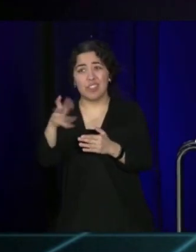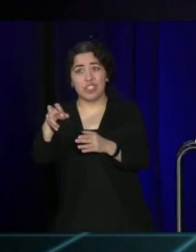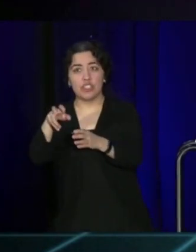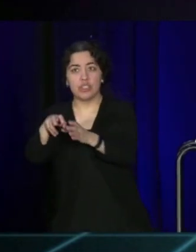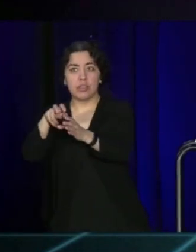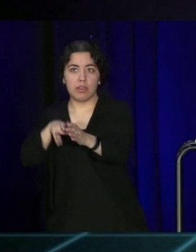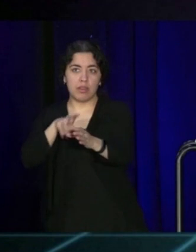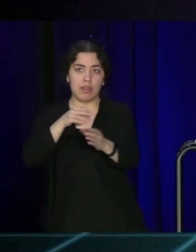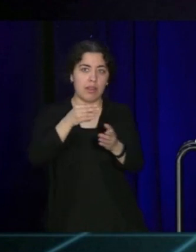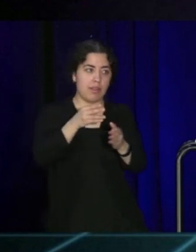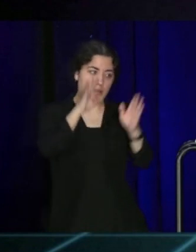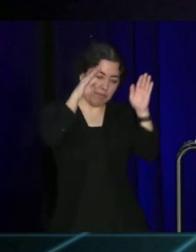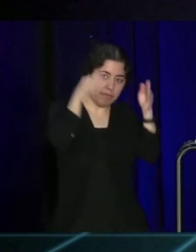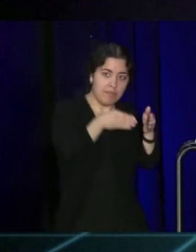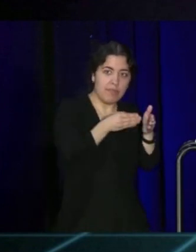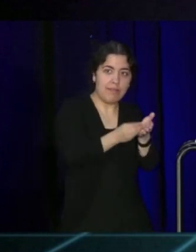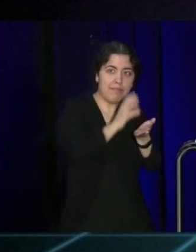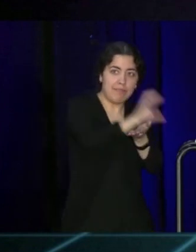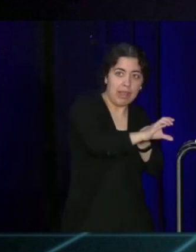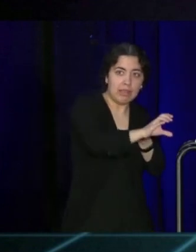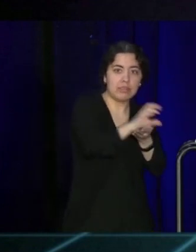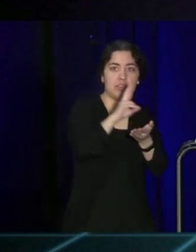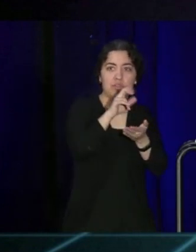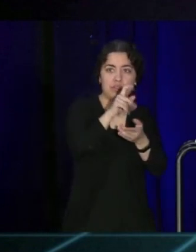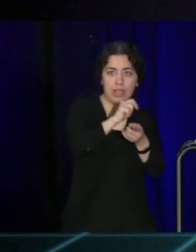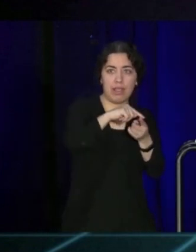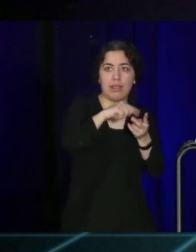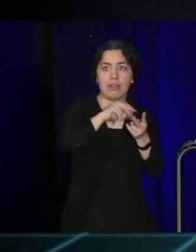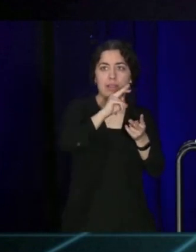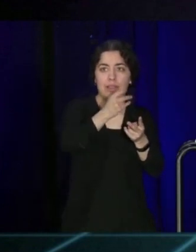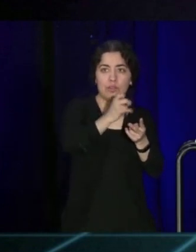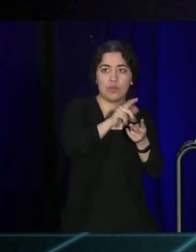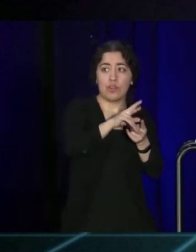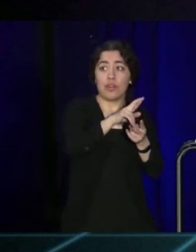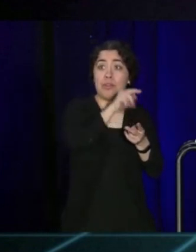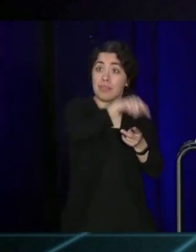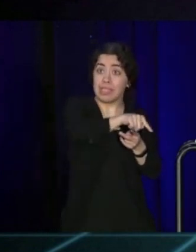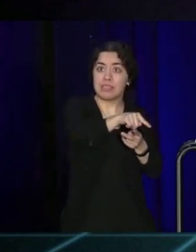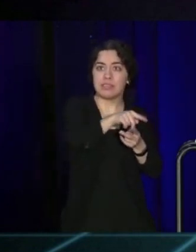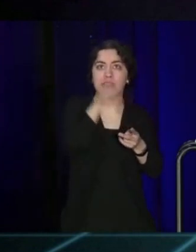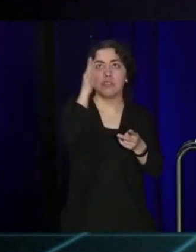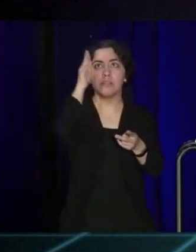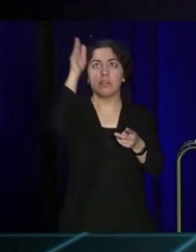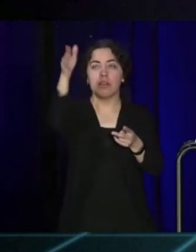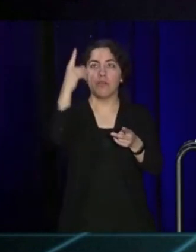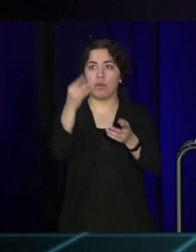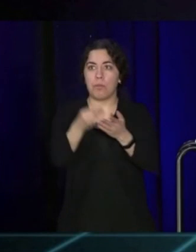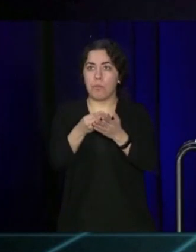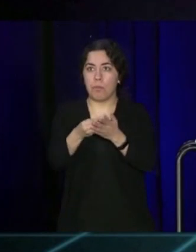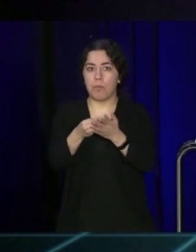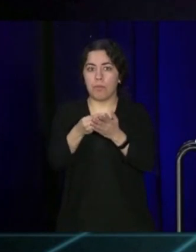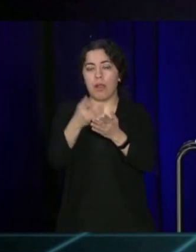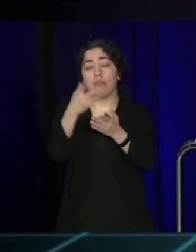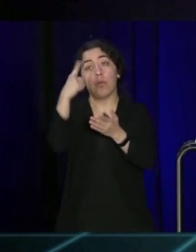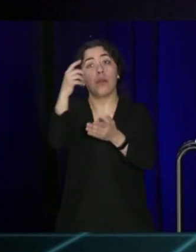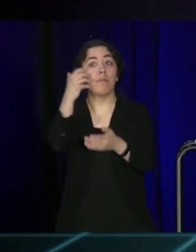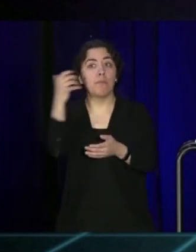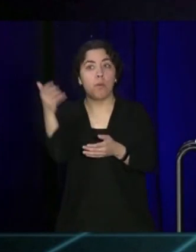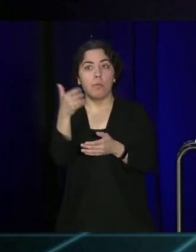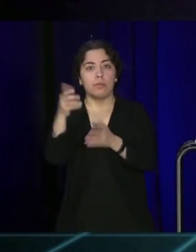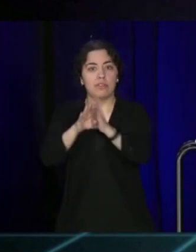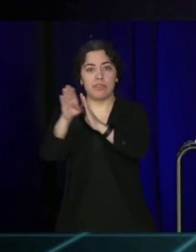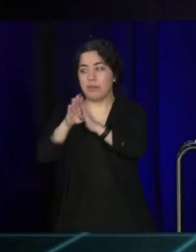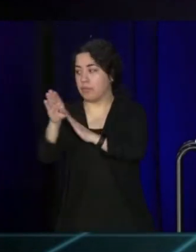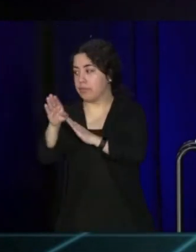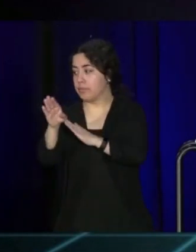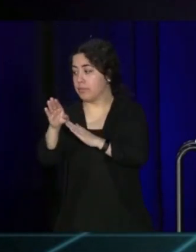Angular, because that would be the entire future of mobile development. So native Android